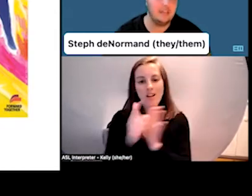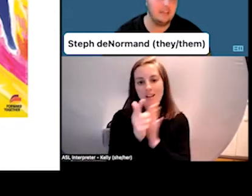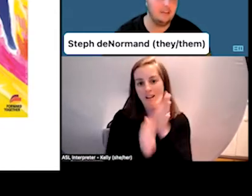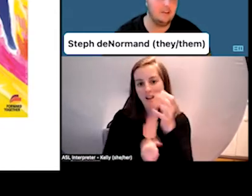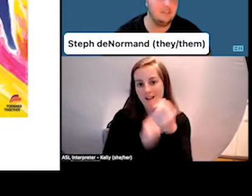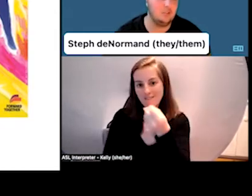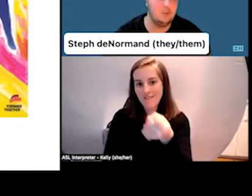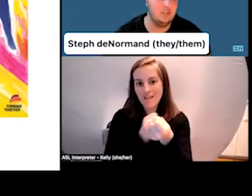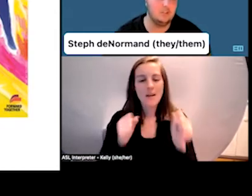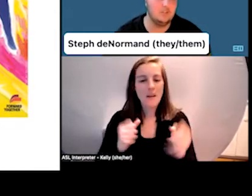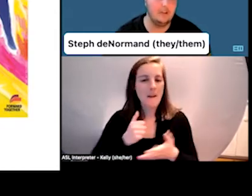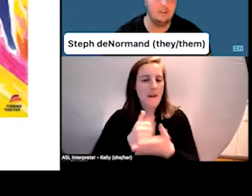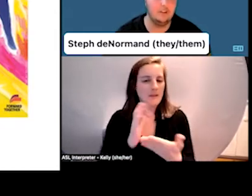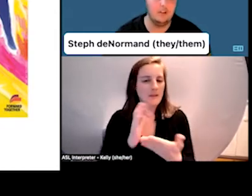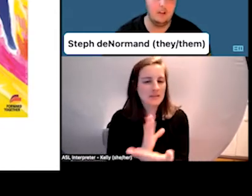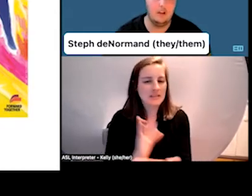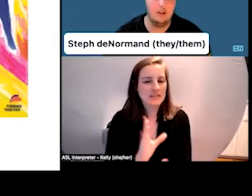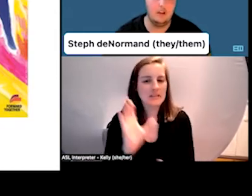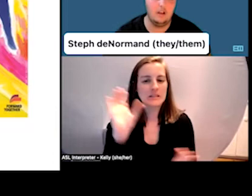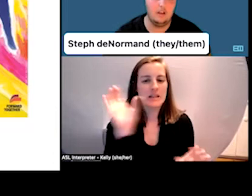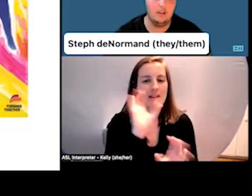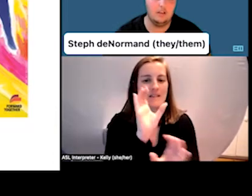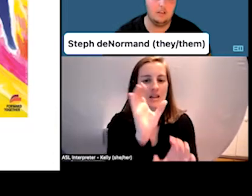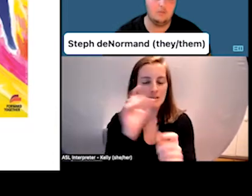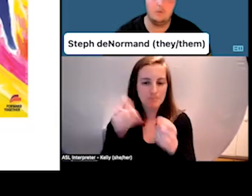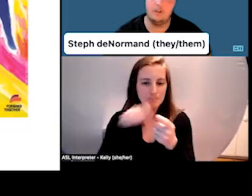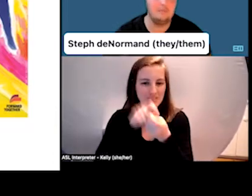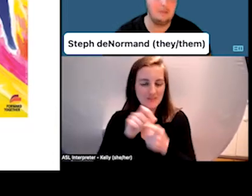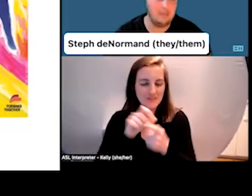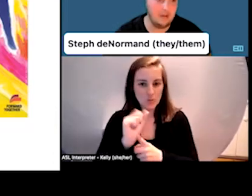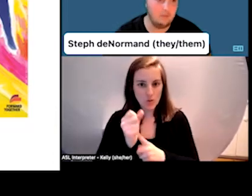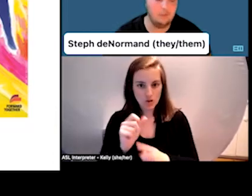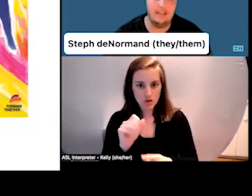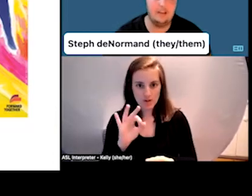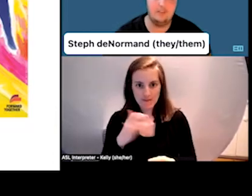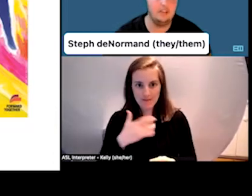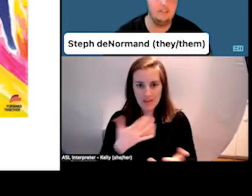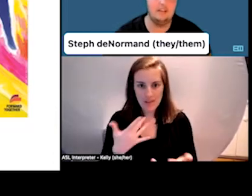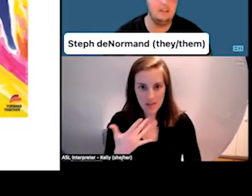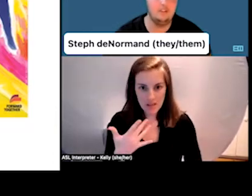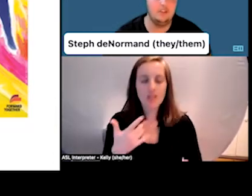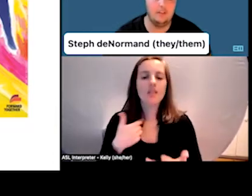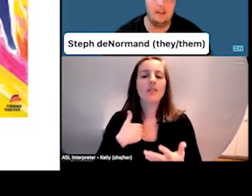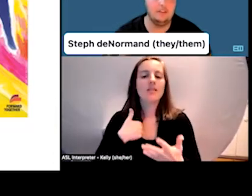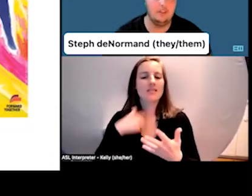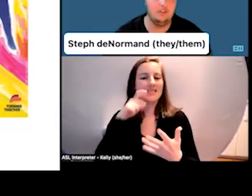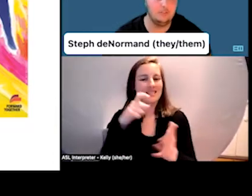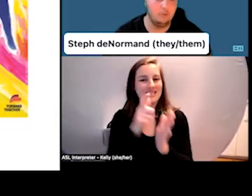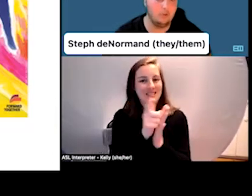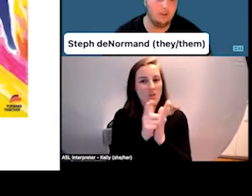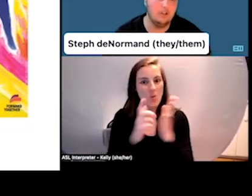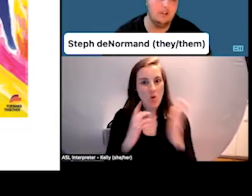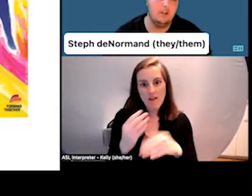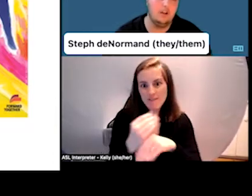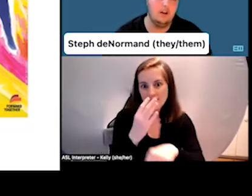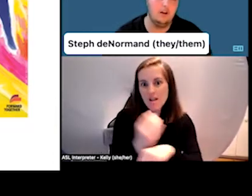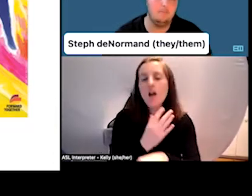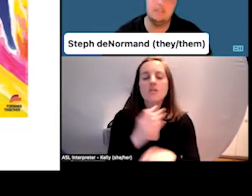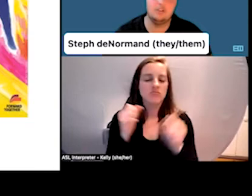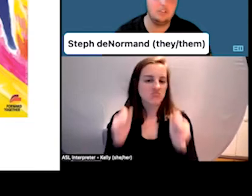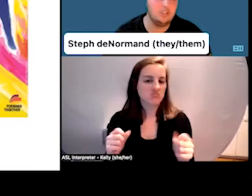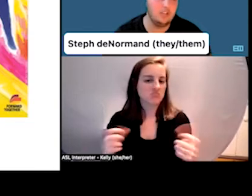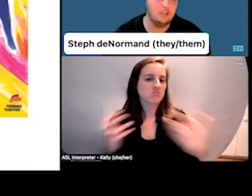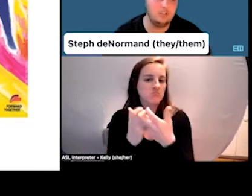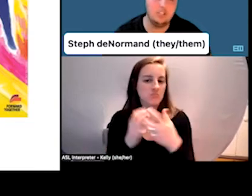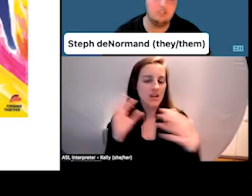to navigate situations where that might be helpful to have kind of that legal support.